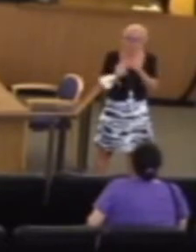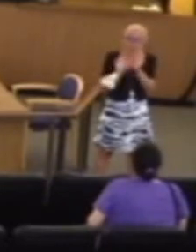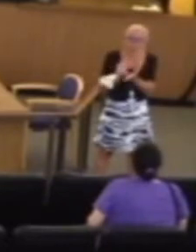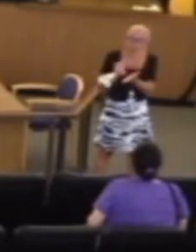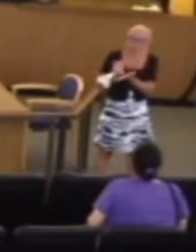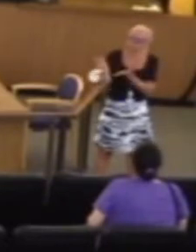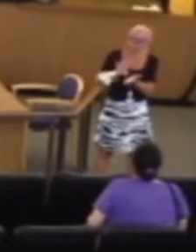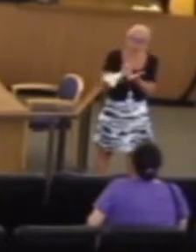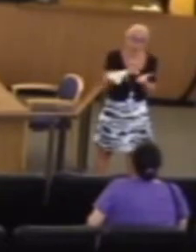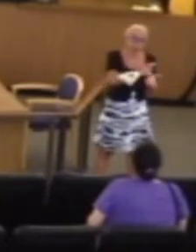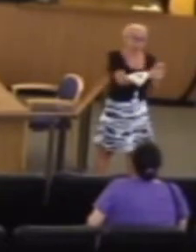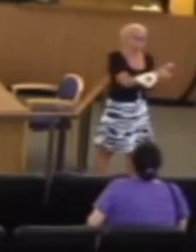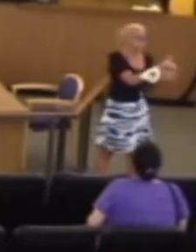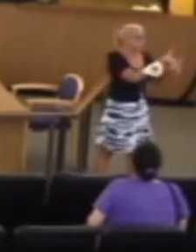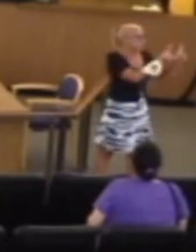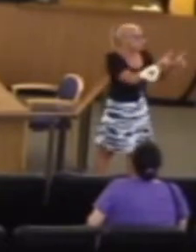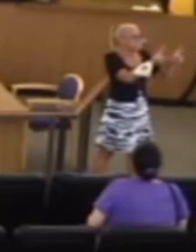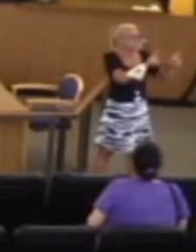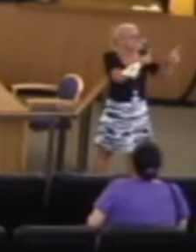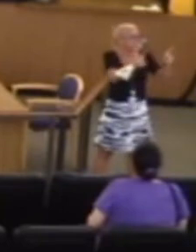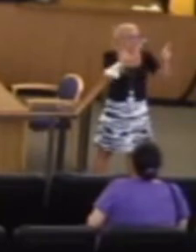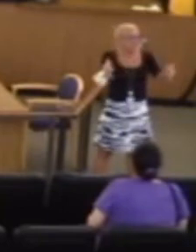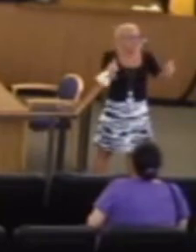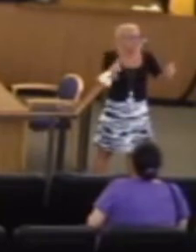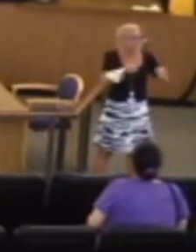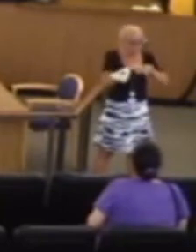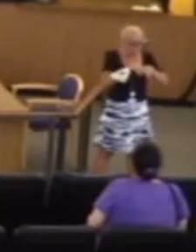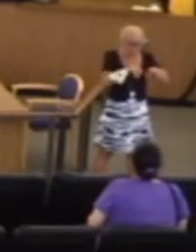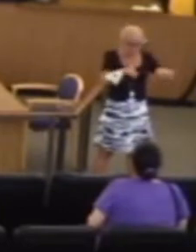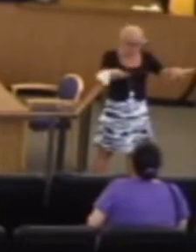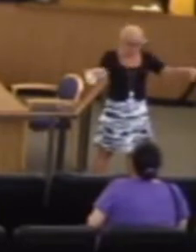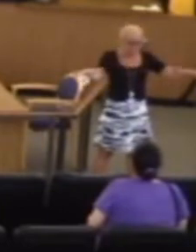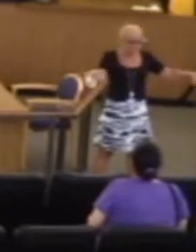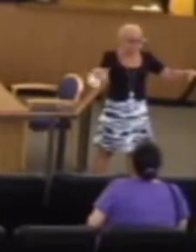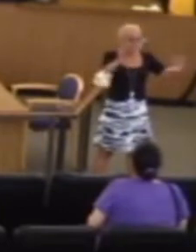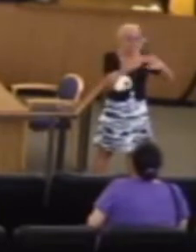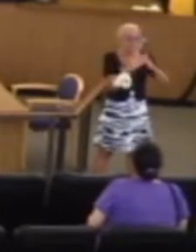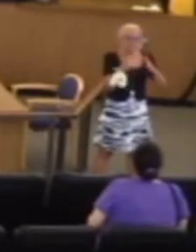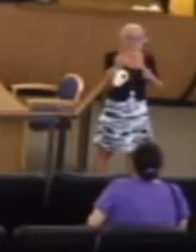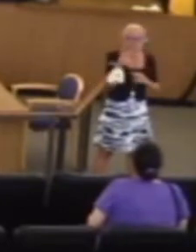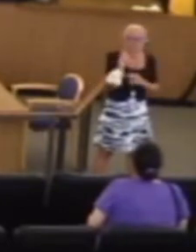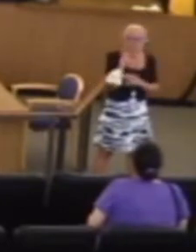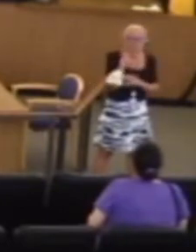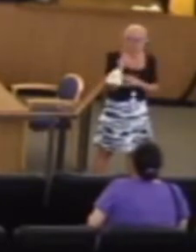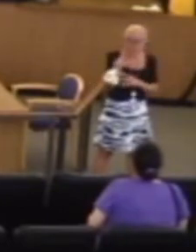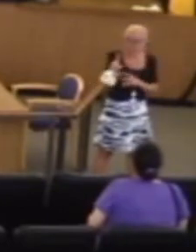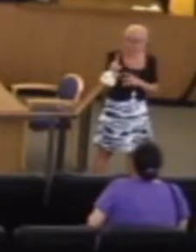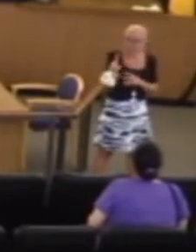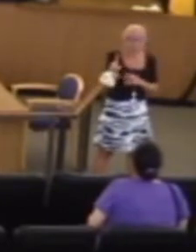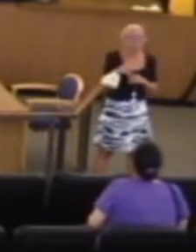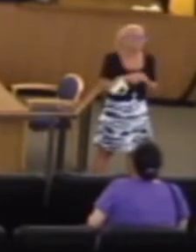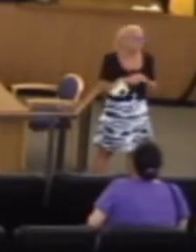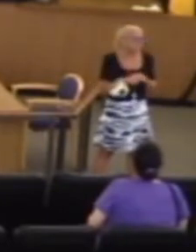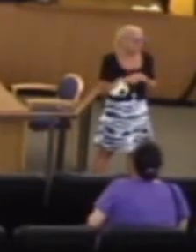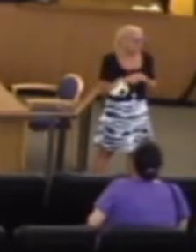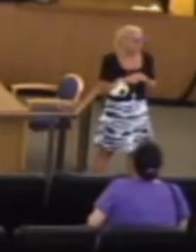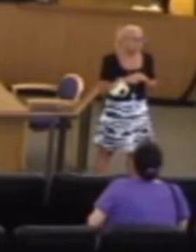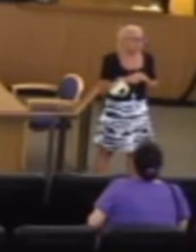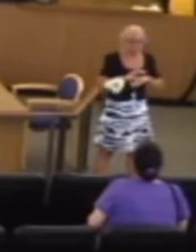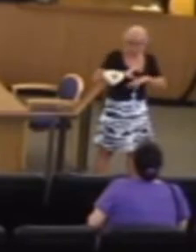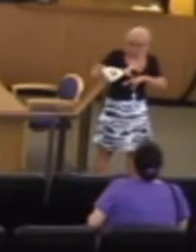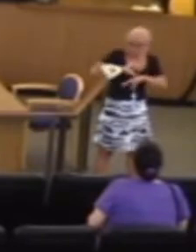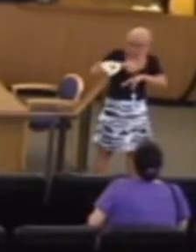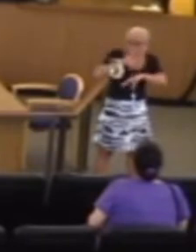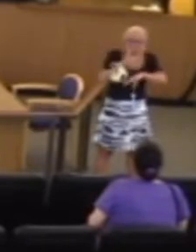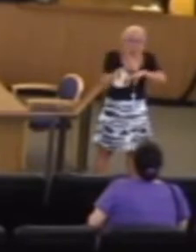multiple COVID-19 testing sites throughout the town of Hempstead with two companion budgetary accounting resolutions. As set forth in the